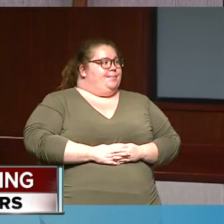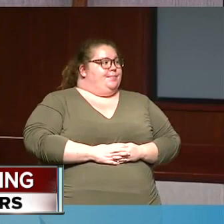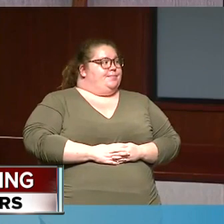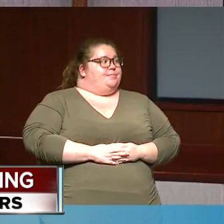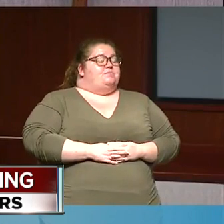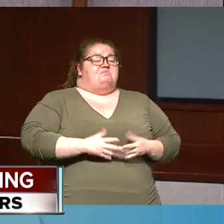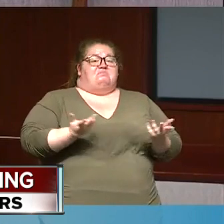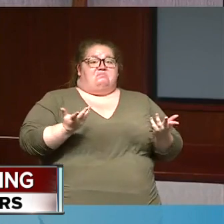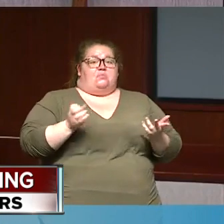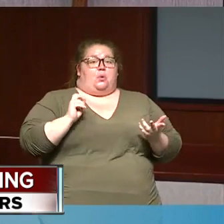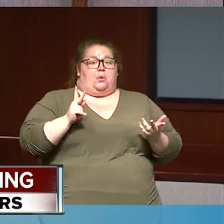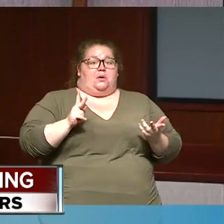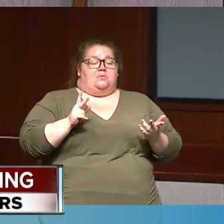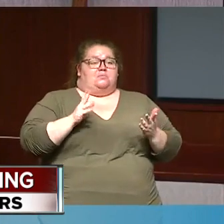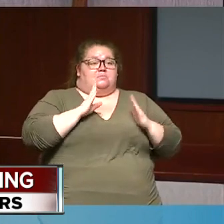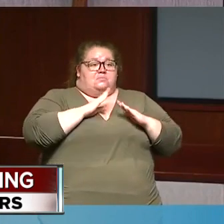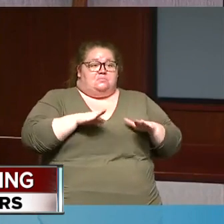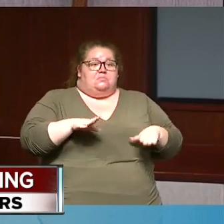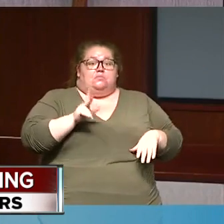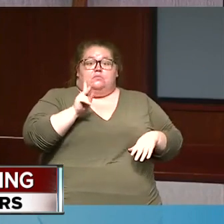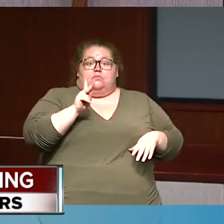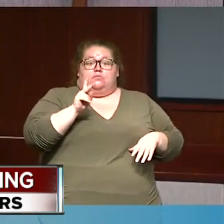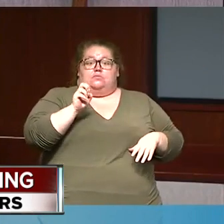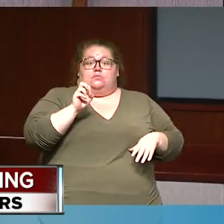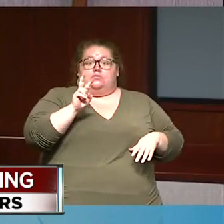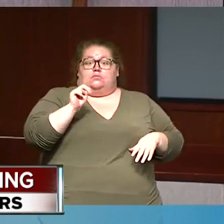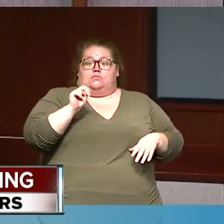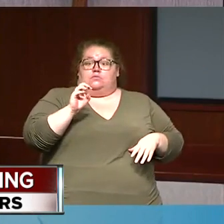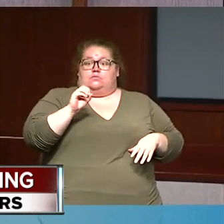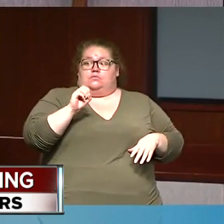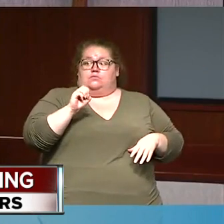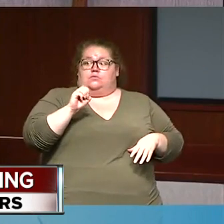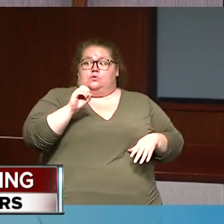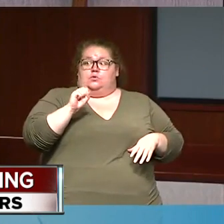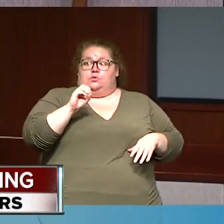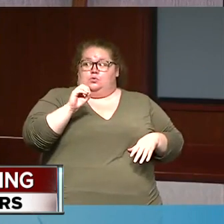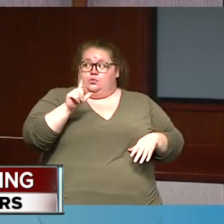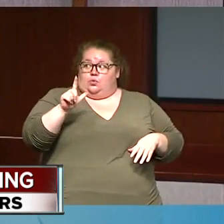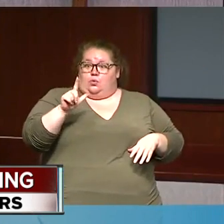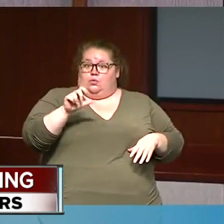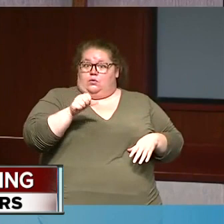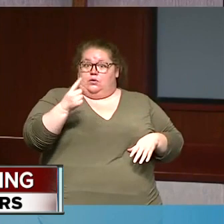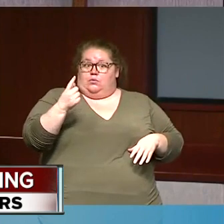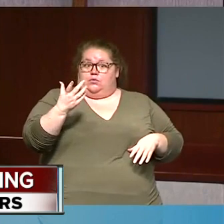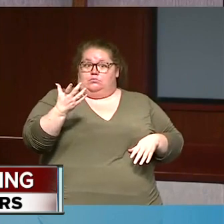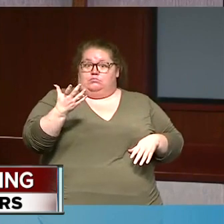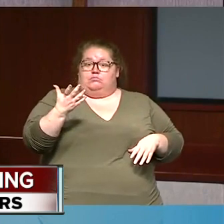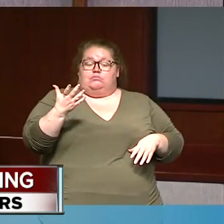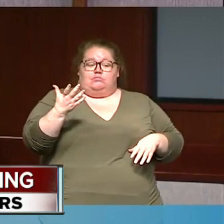Okay. Kern Soul, do we have anyone on the line with questions?